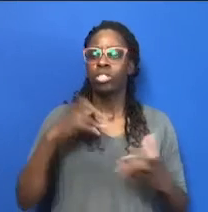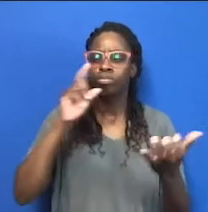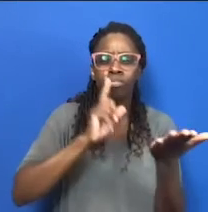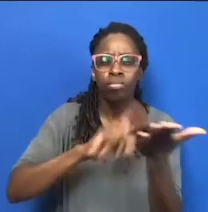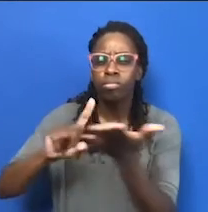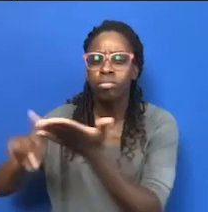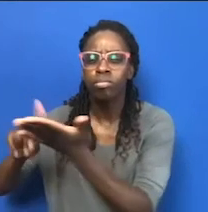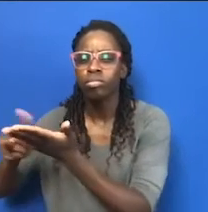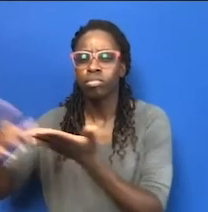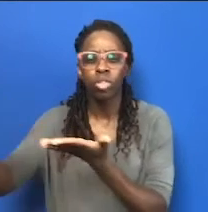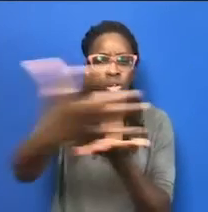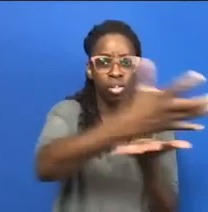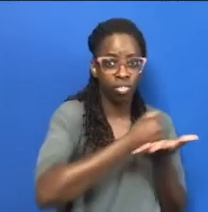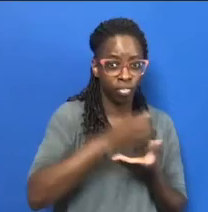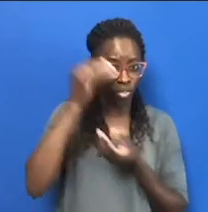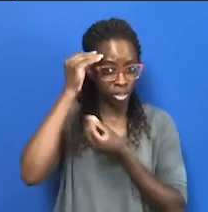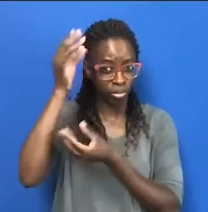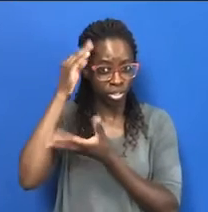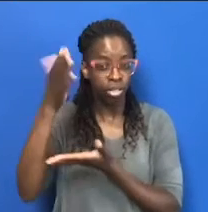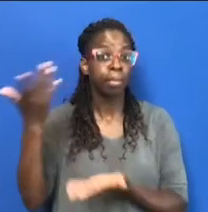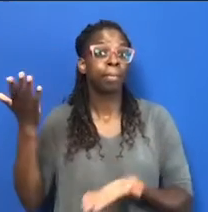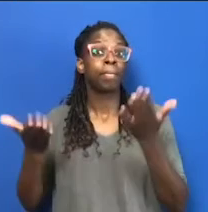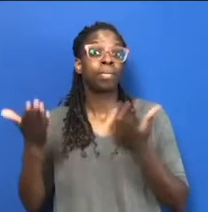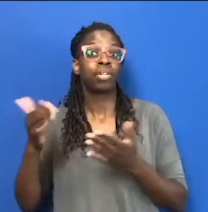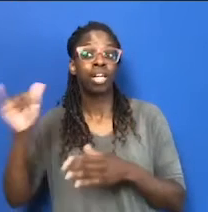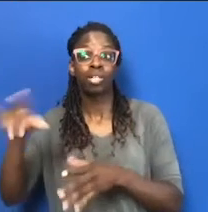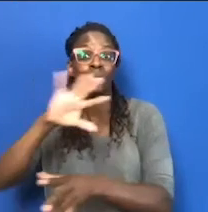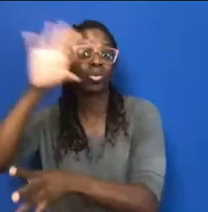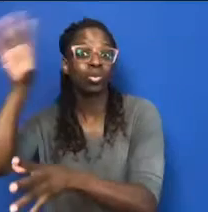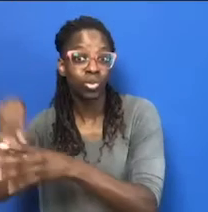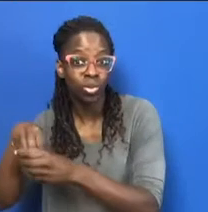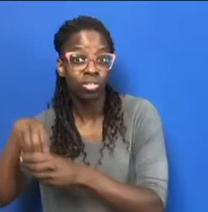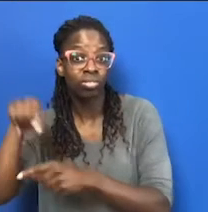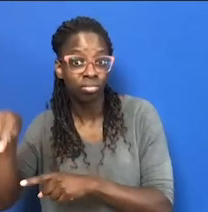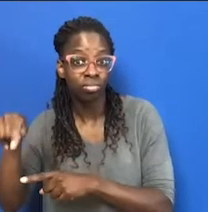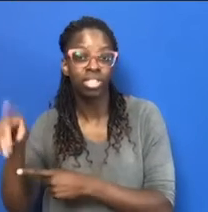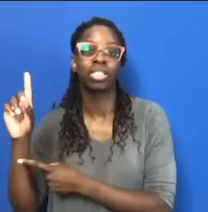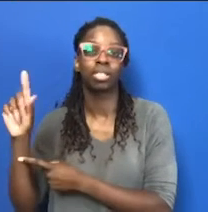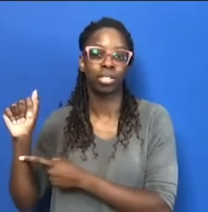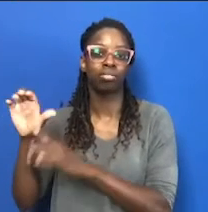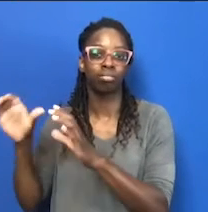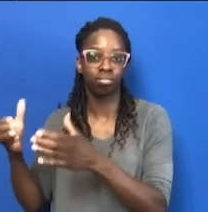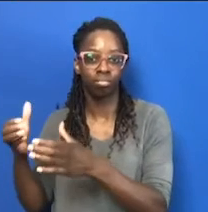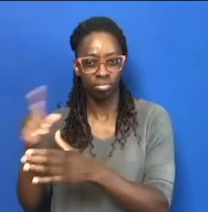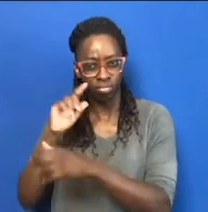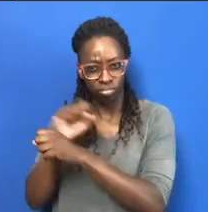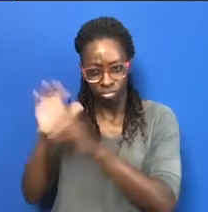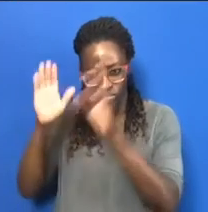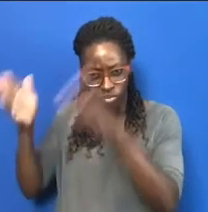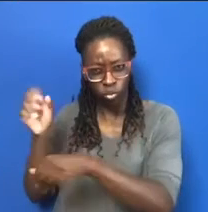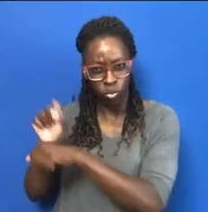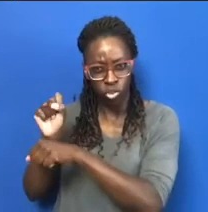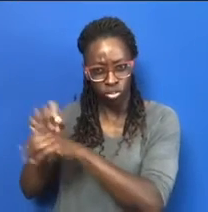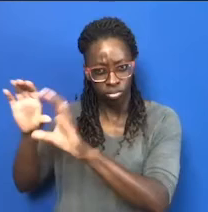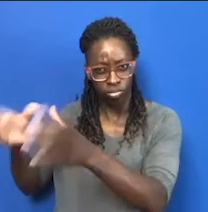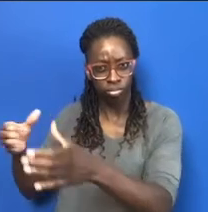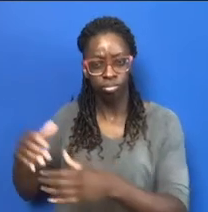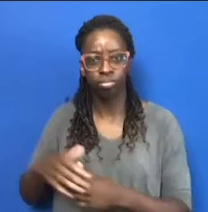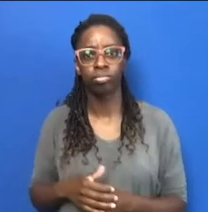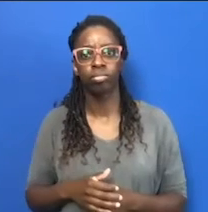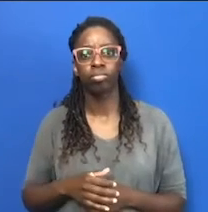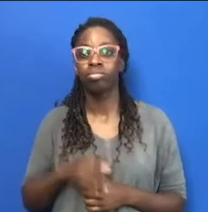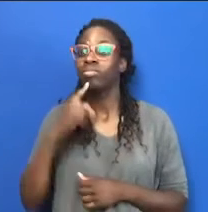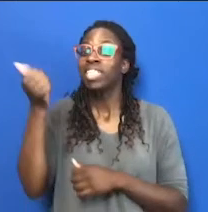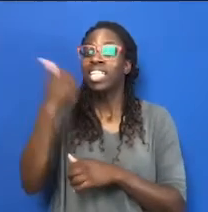we looked at all work being done with little guys, whether they had disabilities named or not.